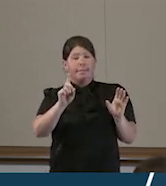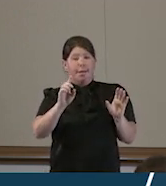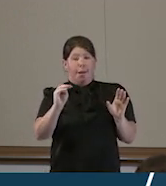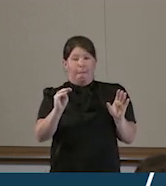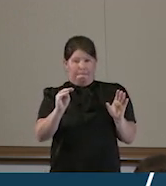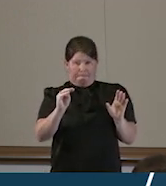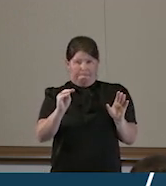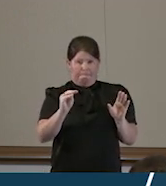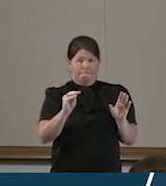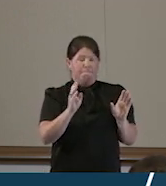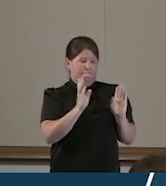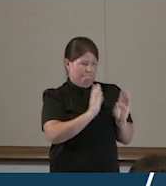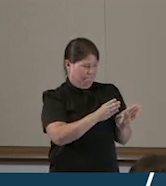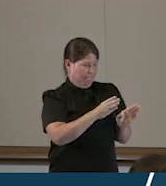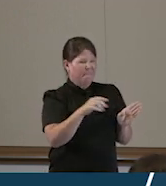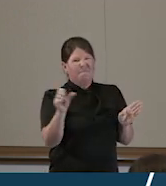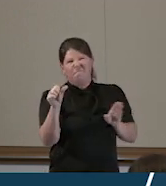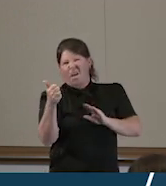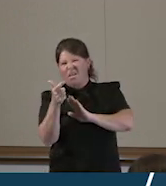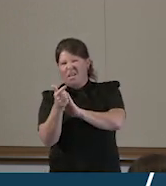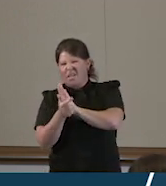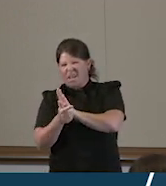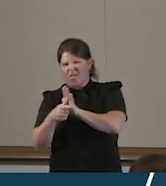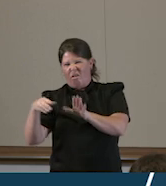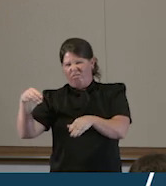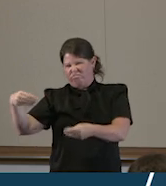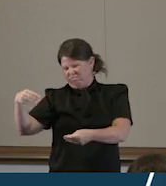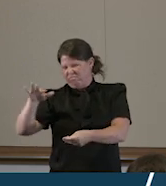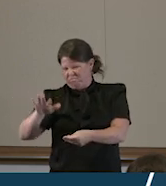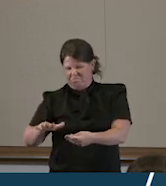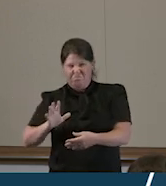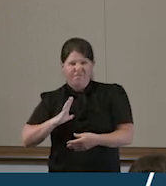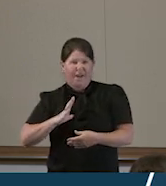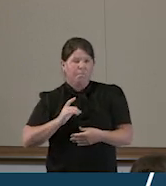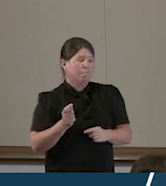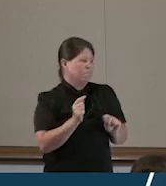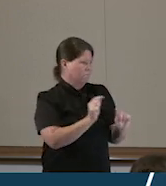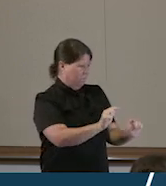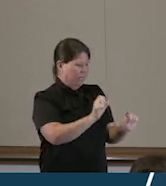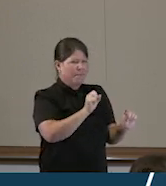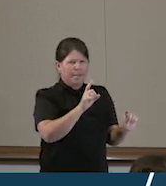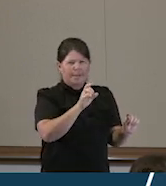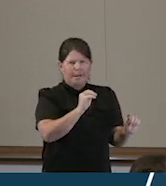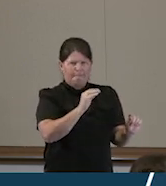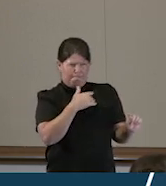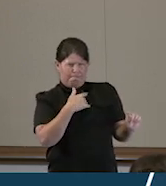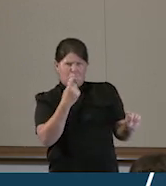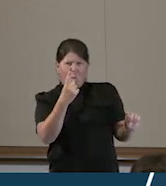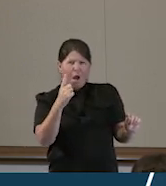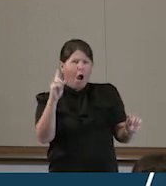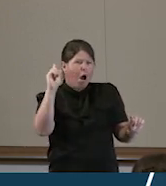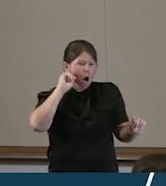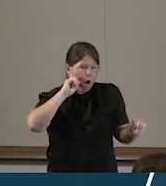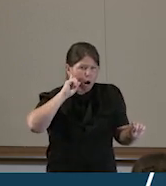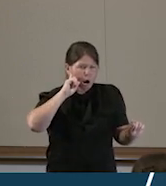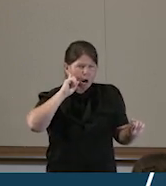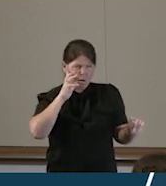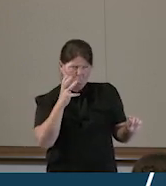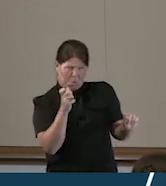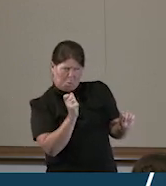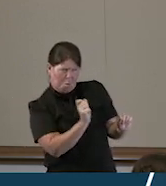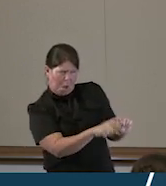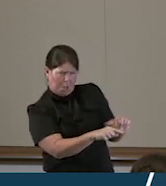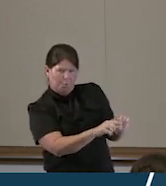documents, one of the things that came out, and I just want to double check. I can have